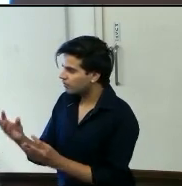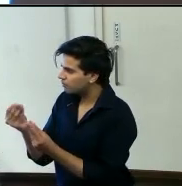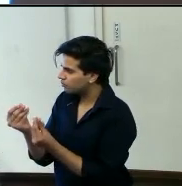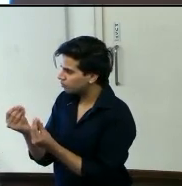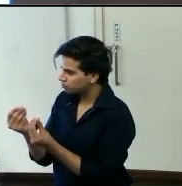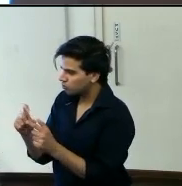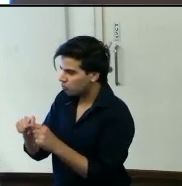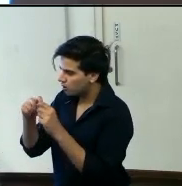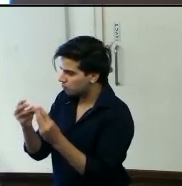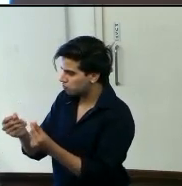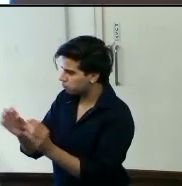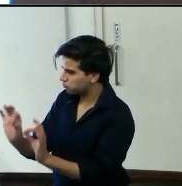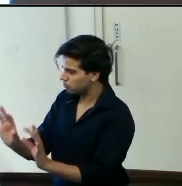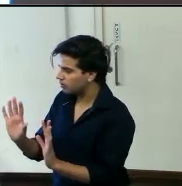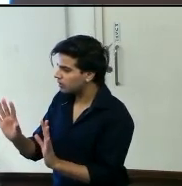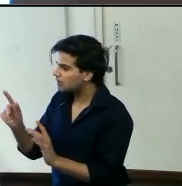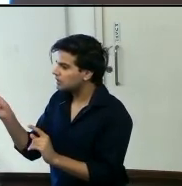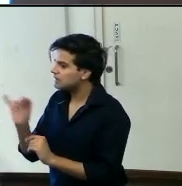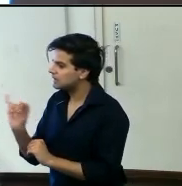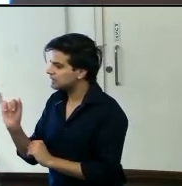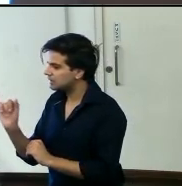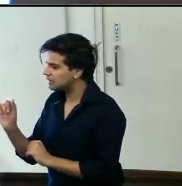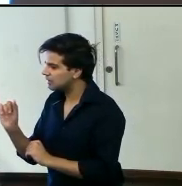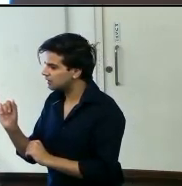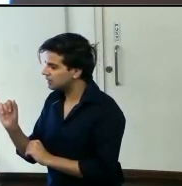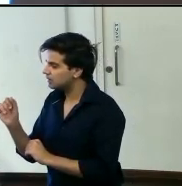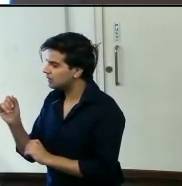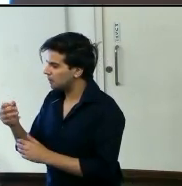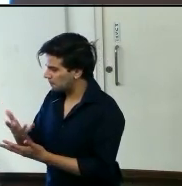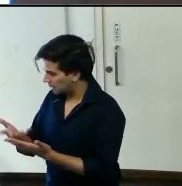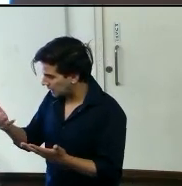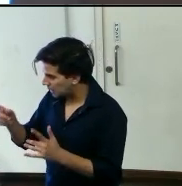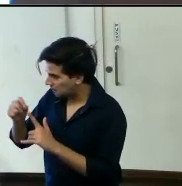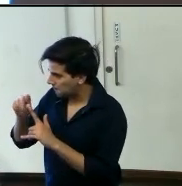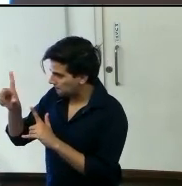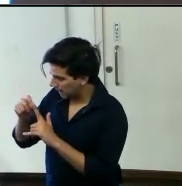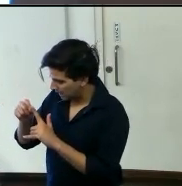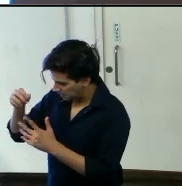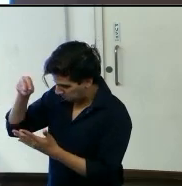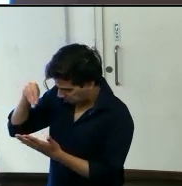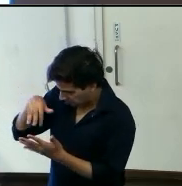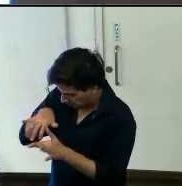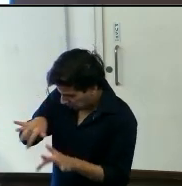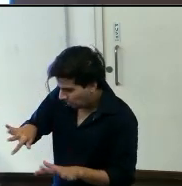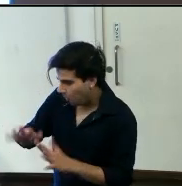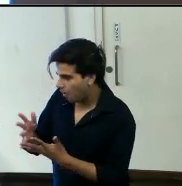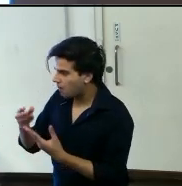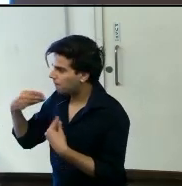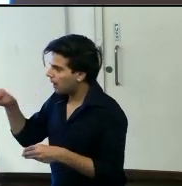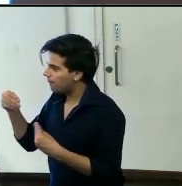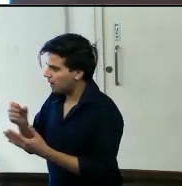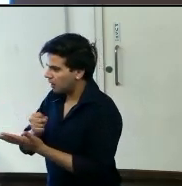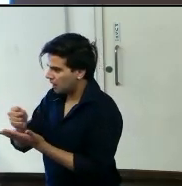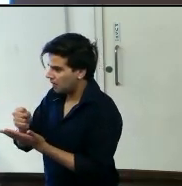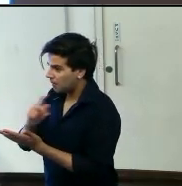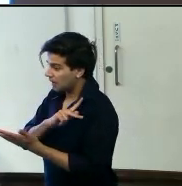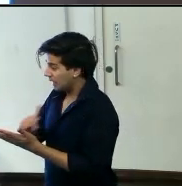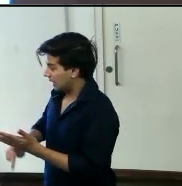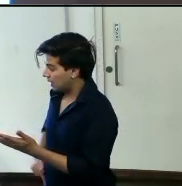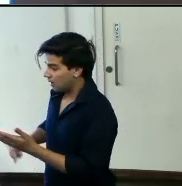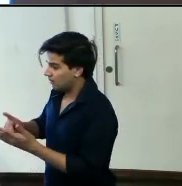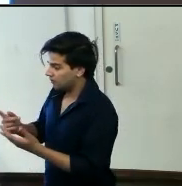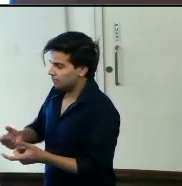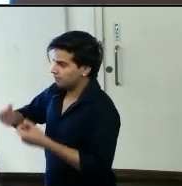very much there. Is there something about the material of pulp and paper itself that you might have said this in Kannada, and my Kannada is also not very